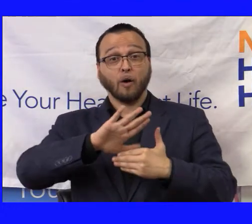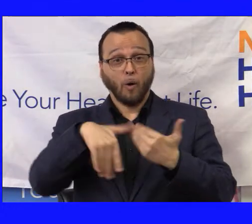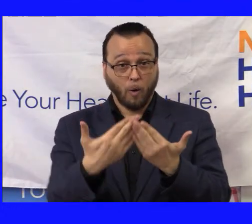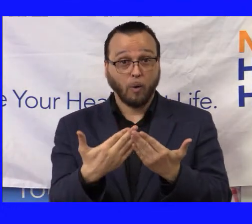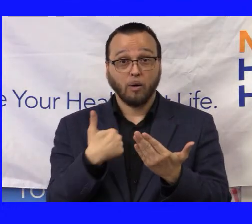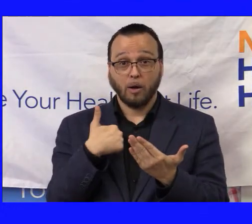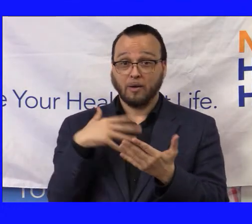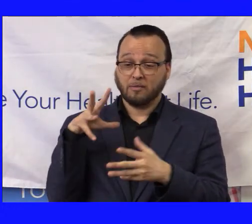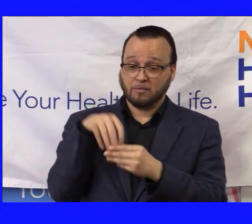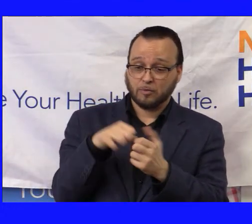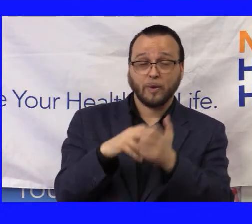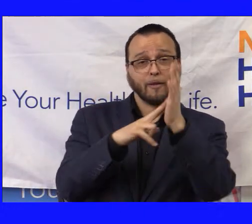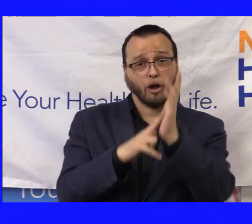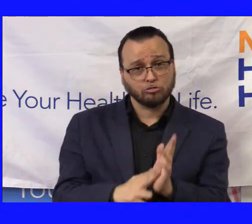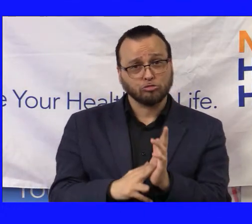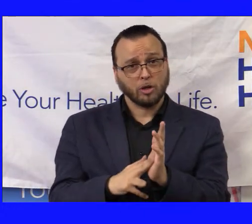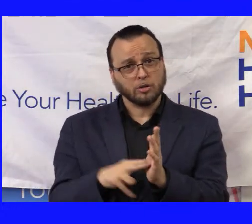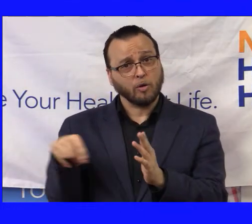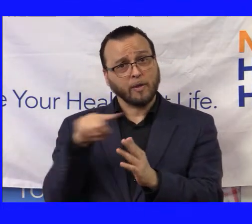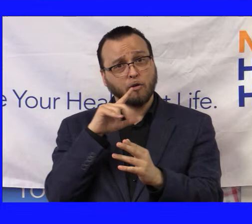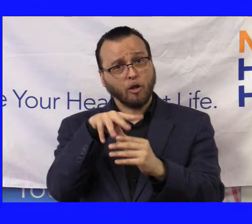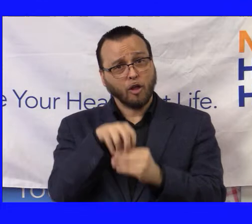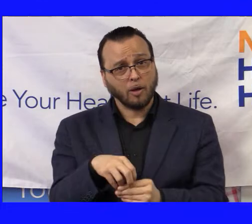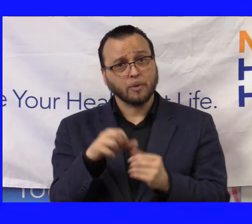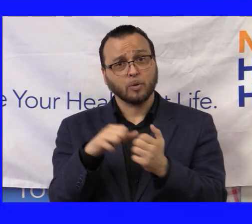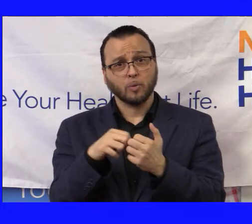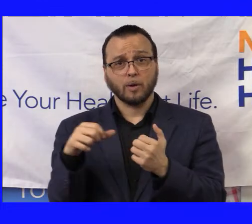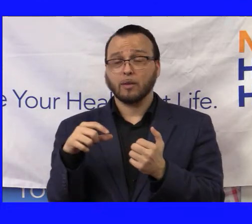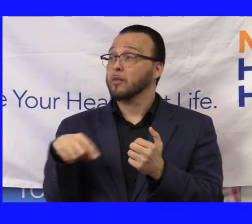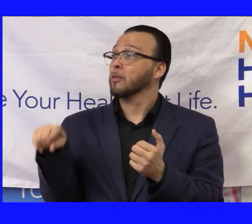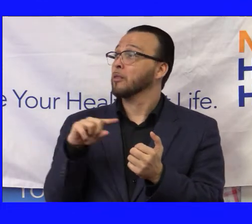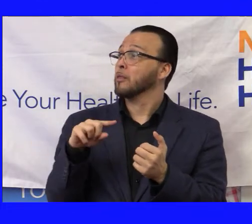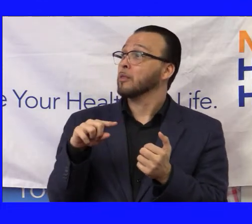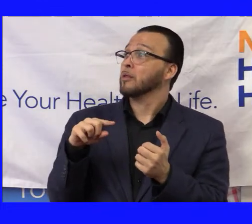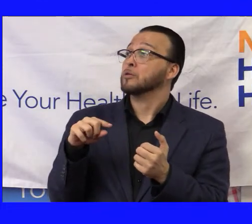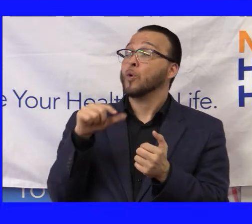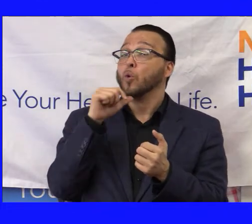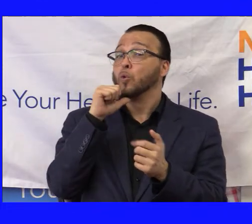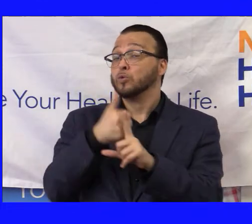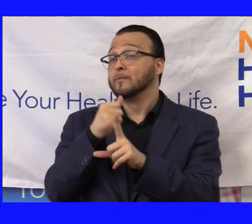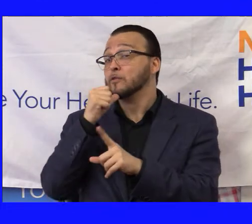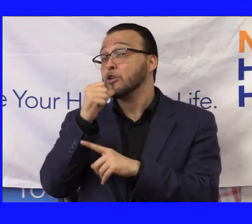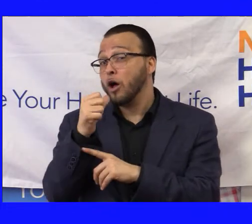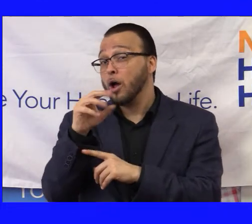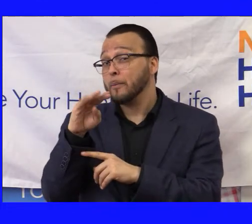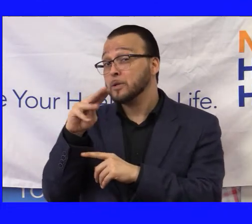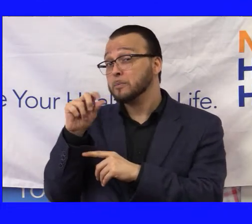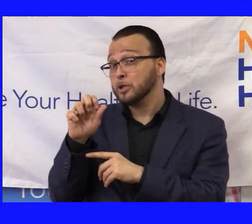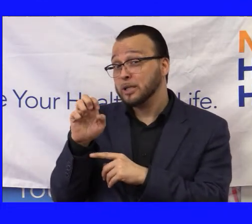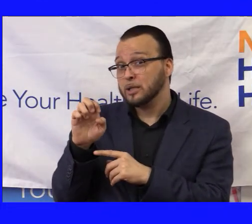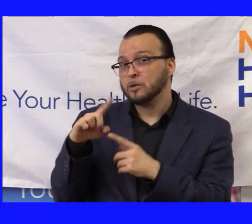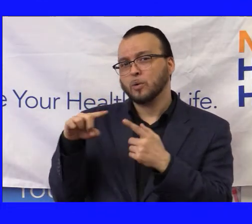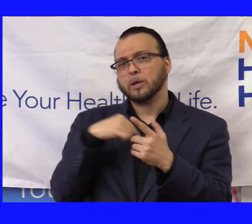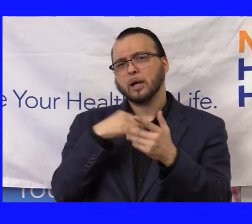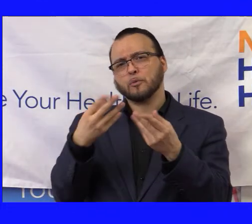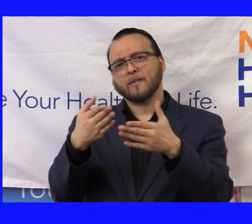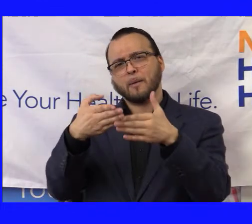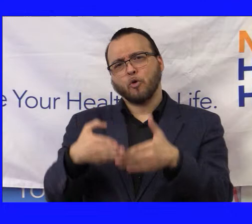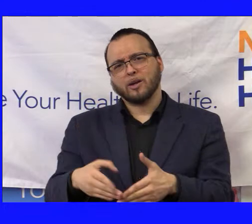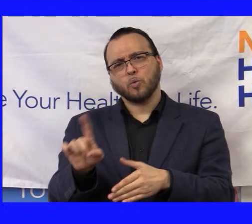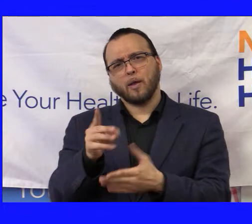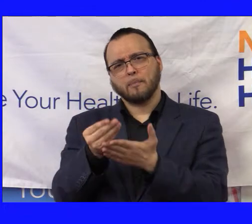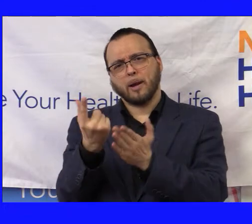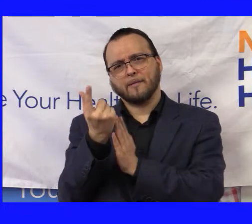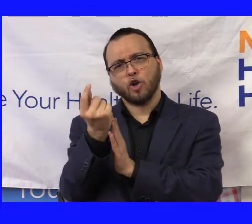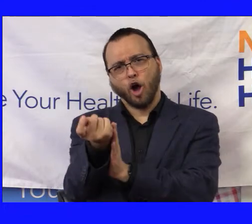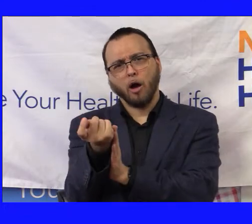of the contract for the ones that are not full MWBEs. We can give you a breakdown of where the money has